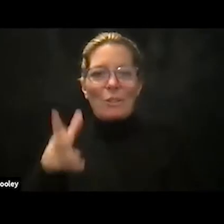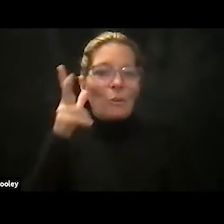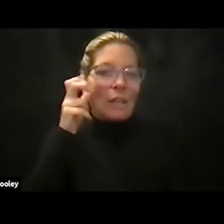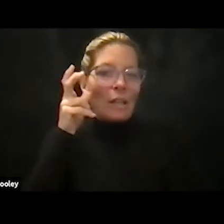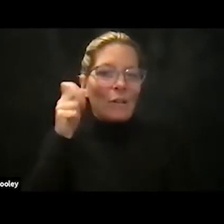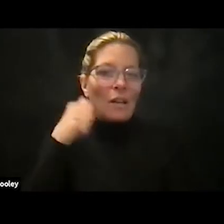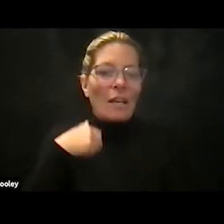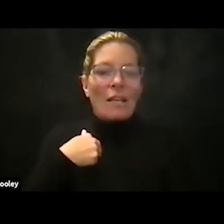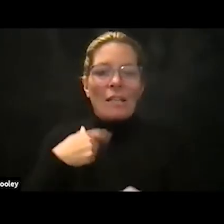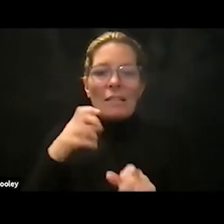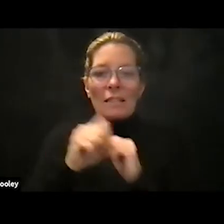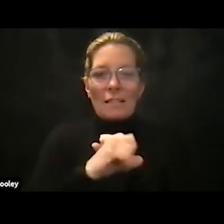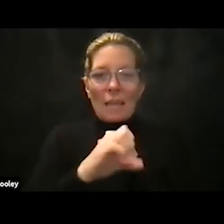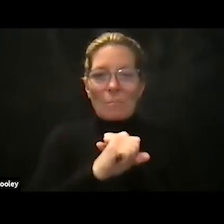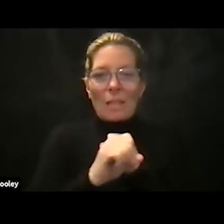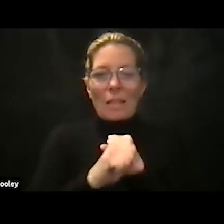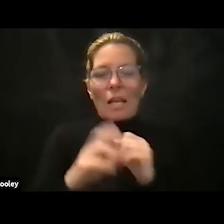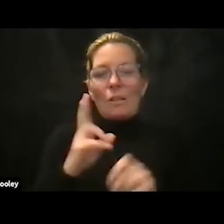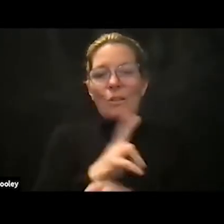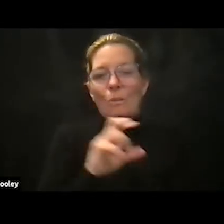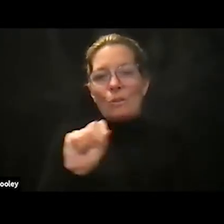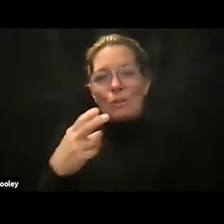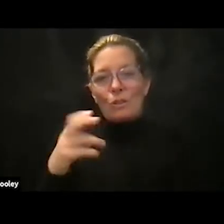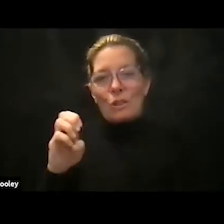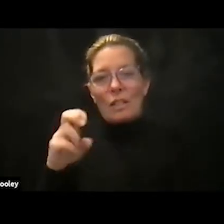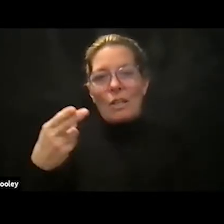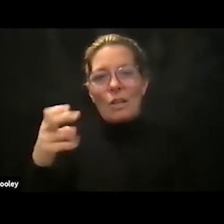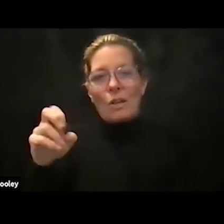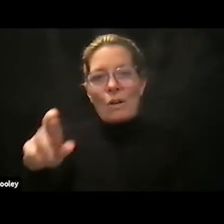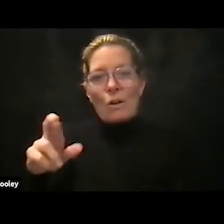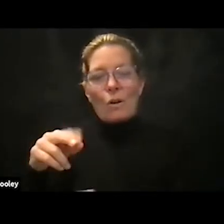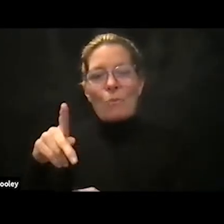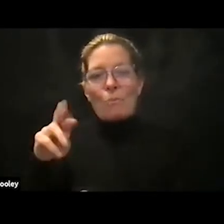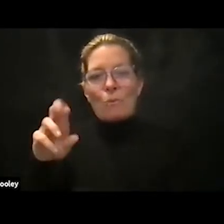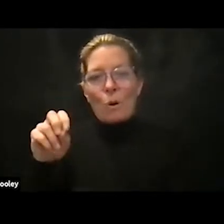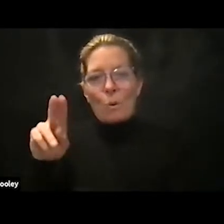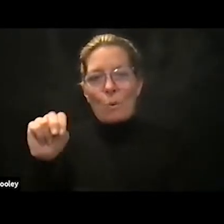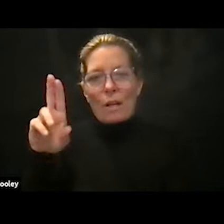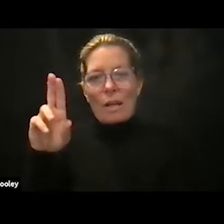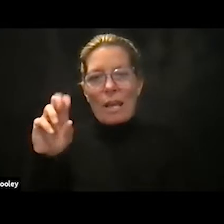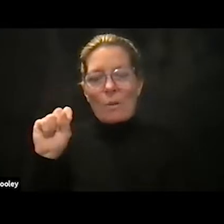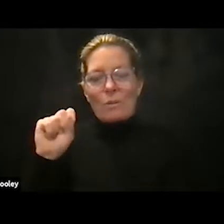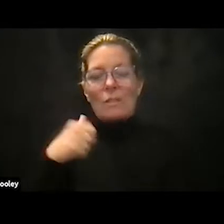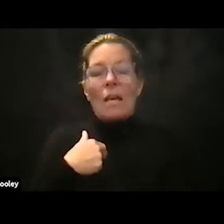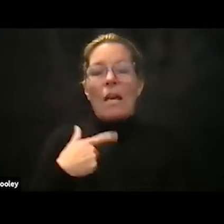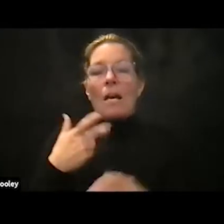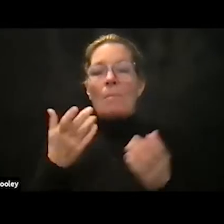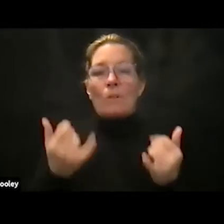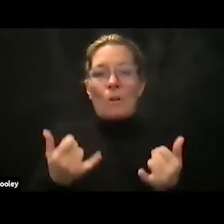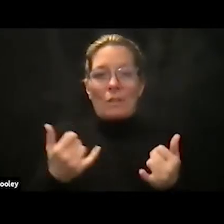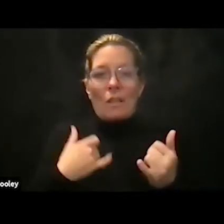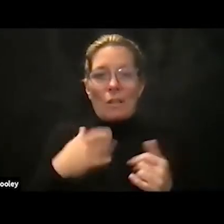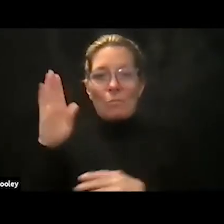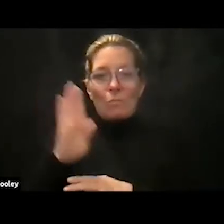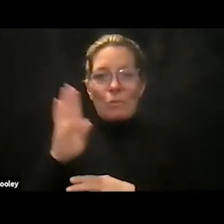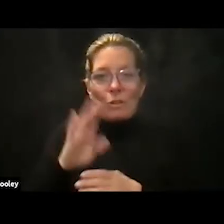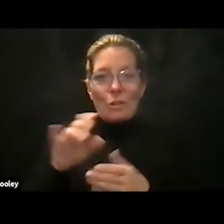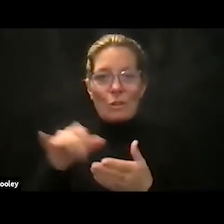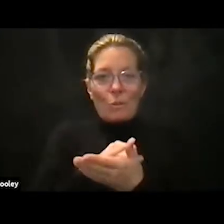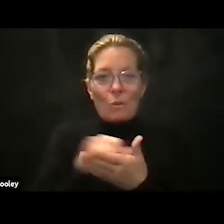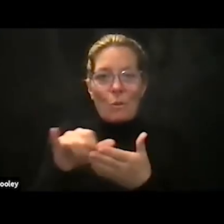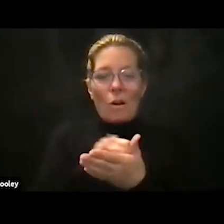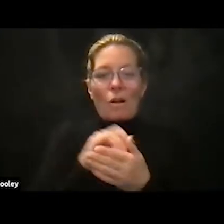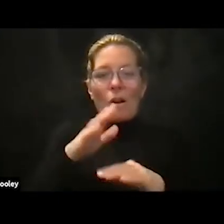currently on Lenape and Canarsie land in Brooklyn, New York. I'm a Chinese girl with long black hair, wearing a black